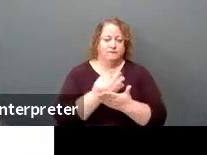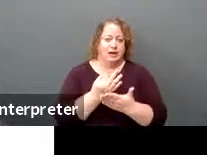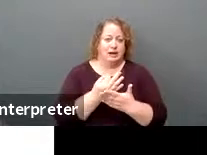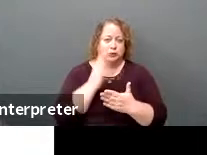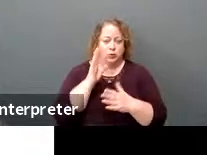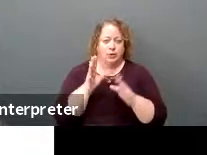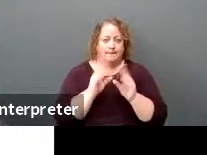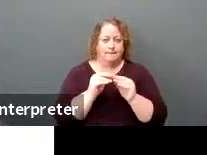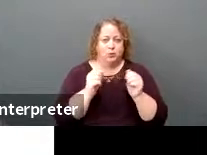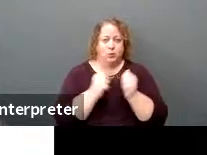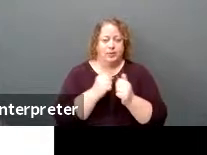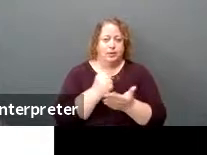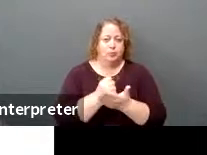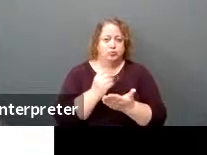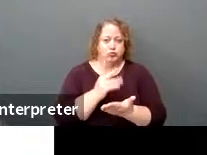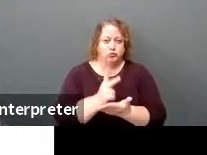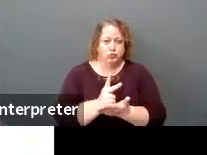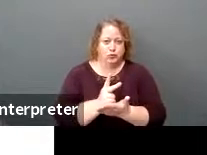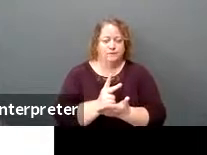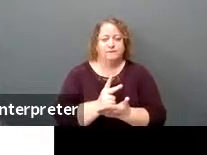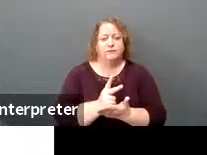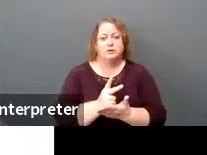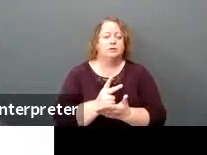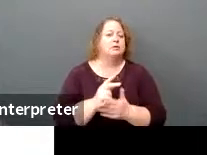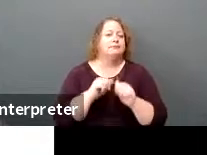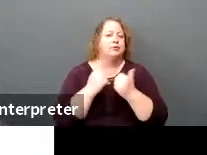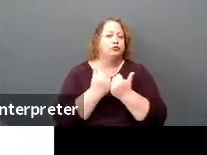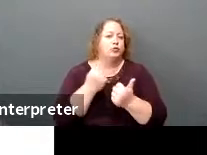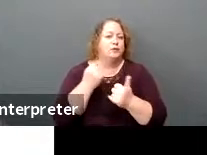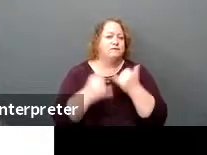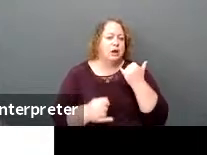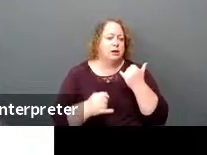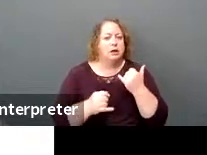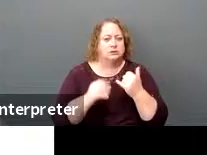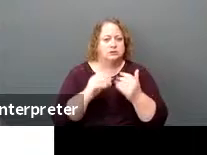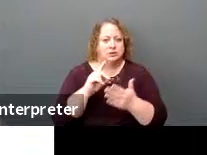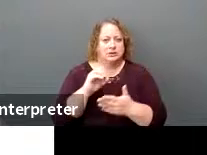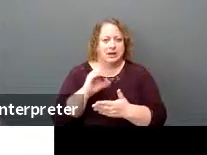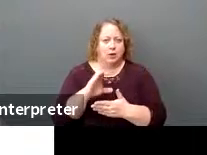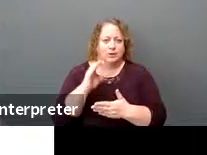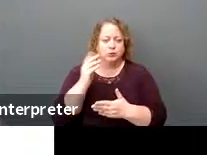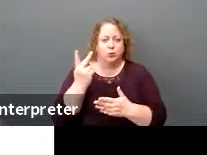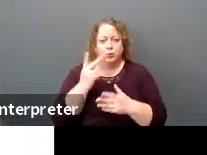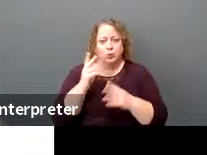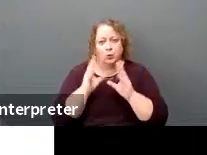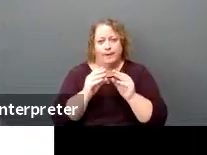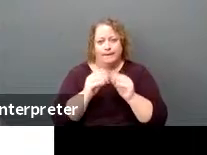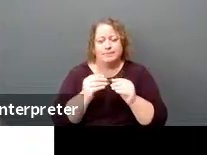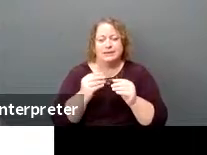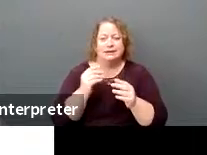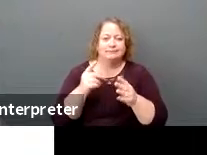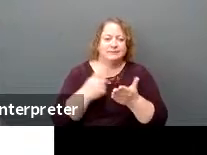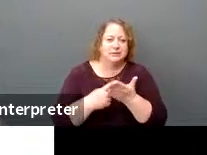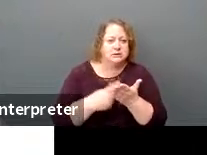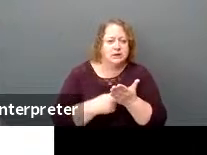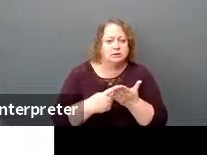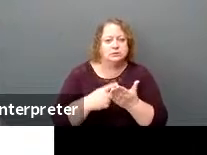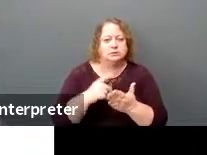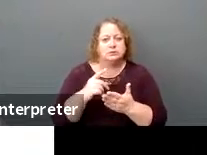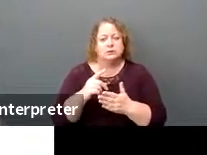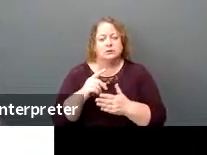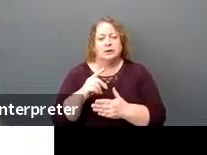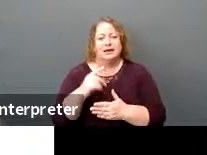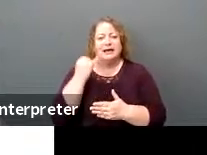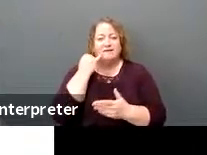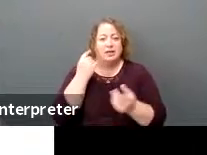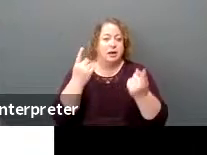the approved firm to finalize the documents. Once it's approved, we'll meet with them, we'll discuss the submission calendar, field work dates, if they can come